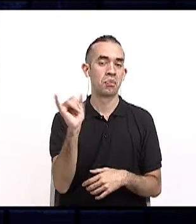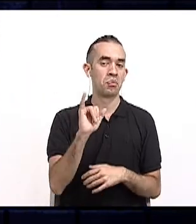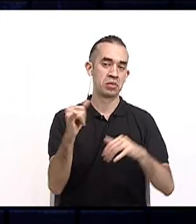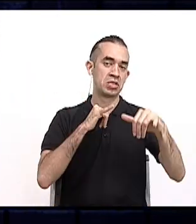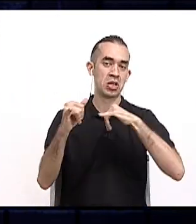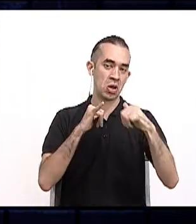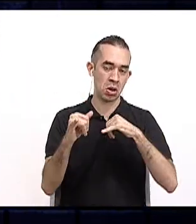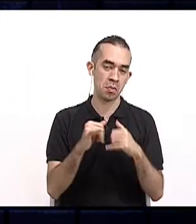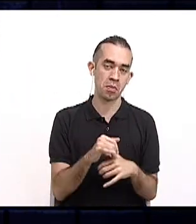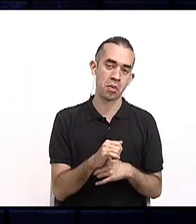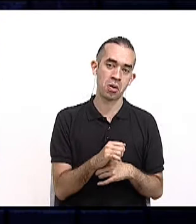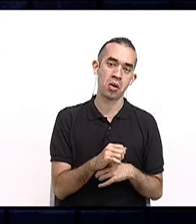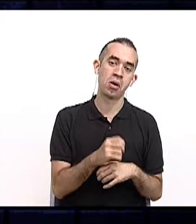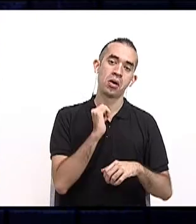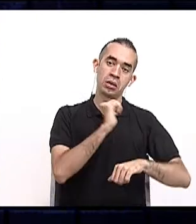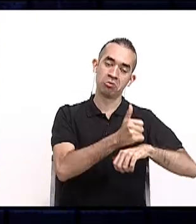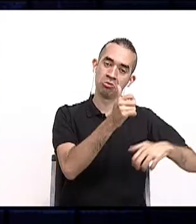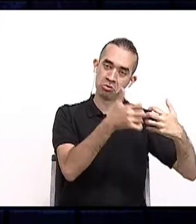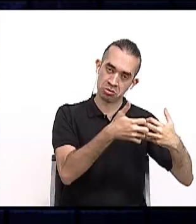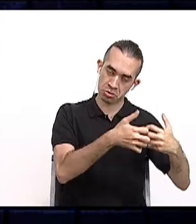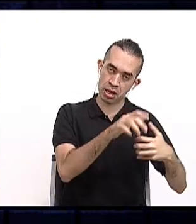an entrepreneur when you